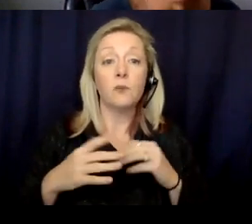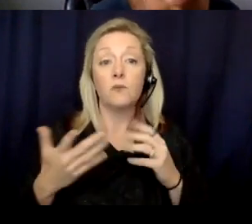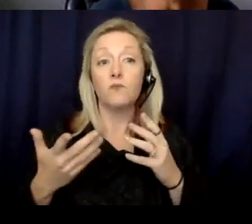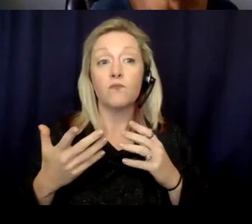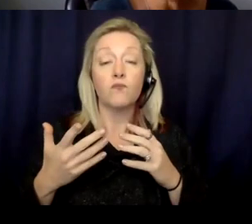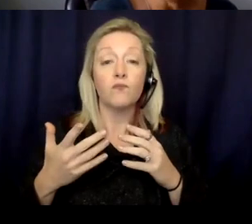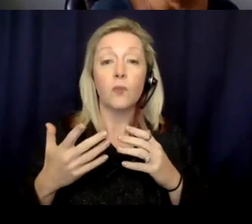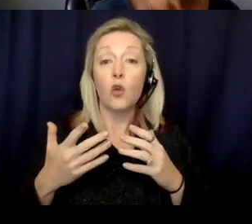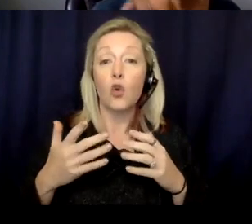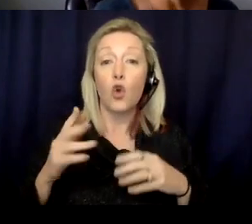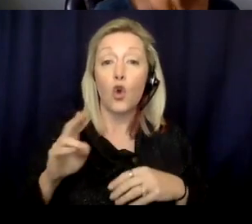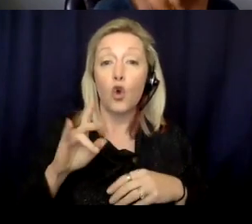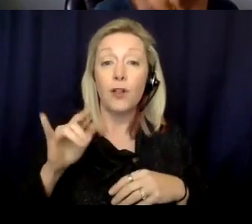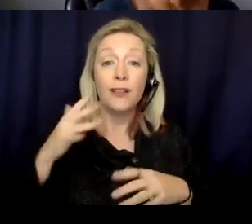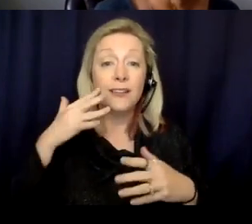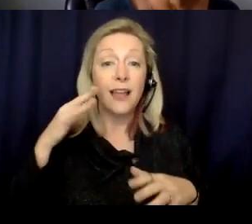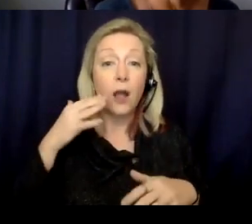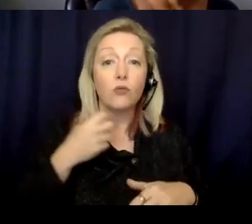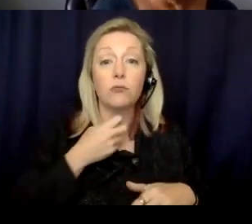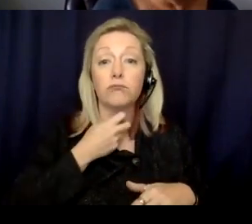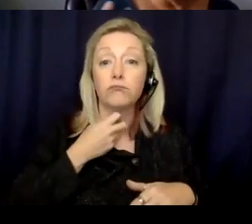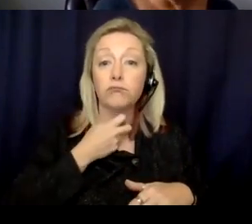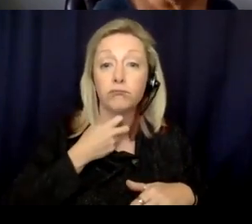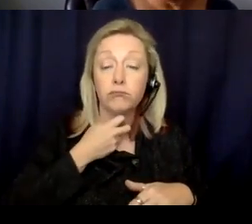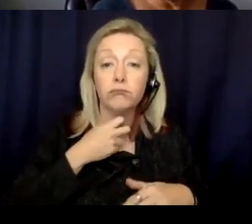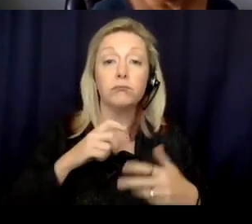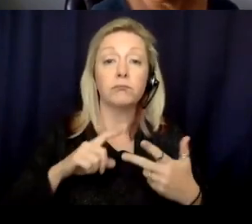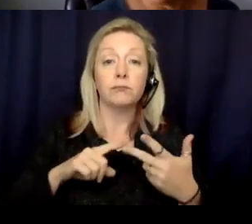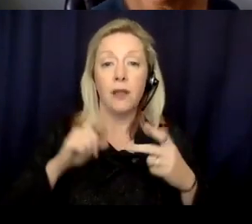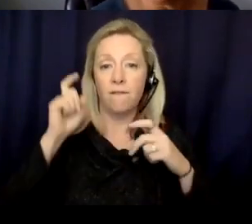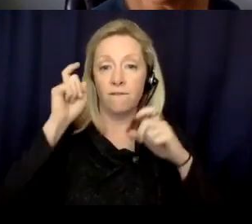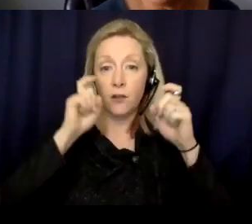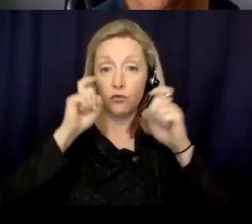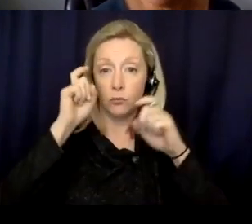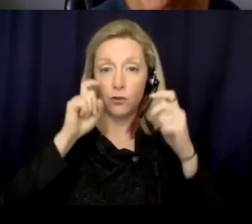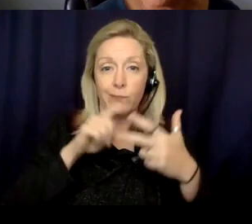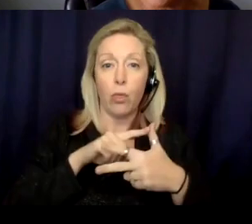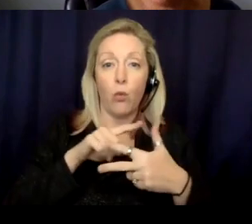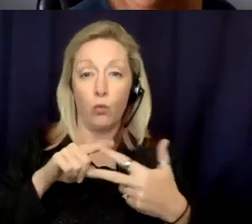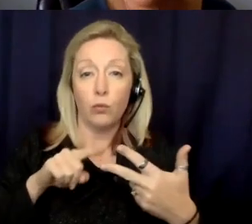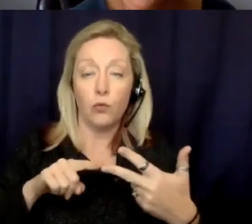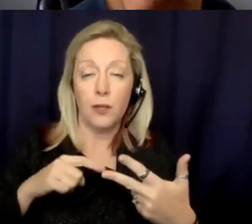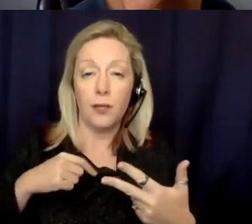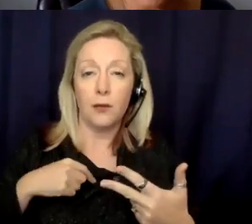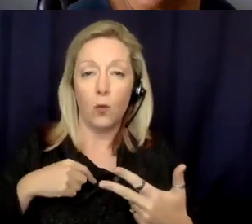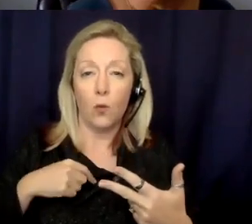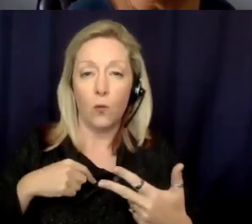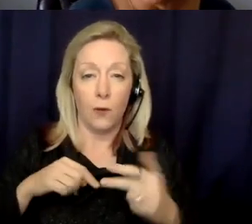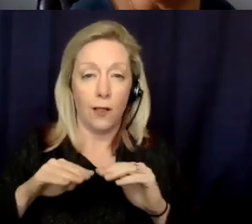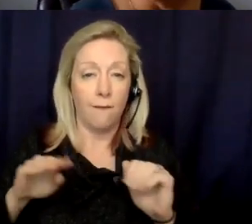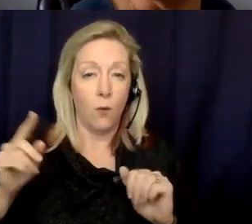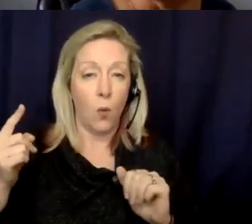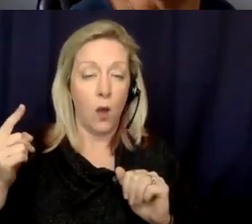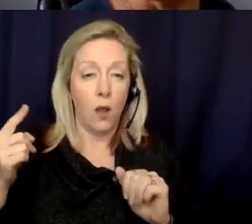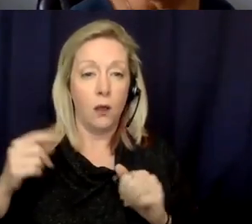early sounds, and facial expressions. Those are the things that we're really going to look for in this level. They